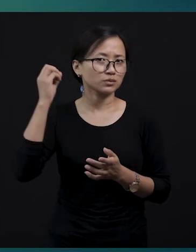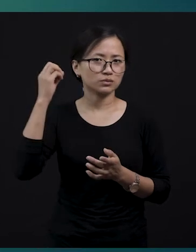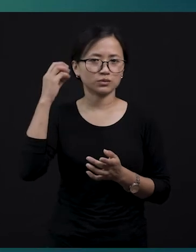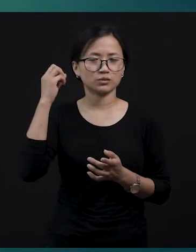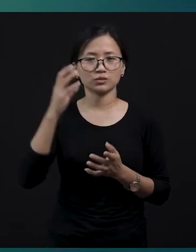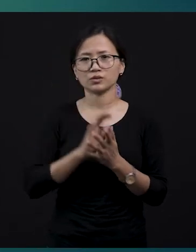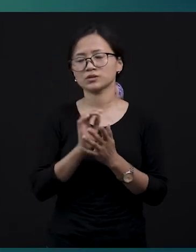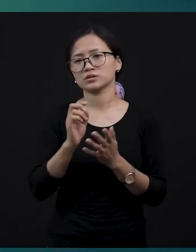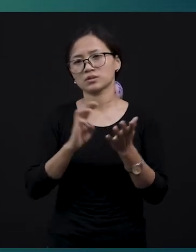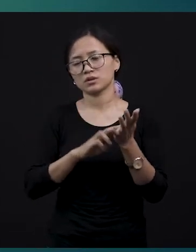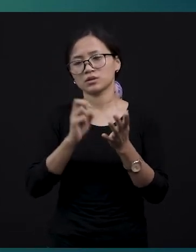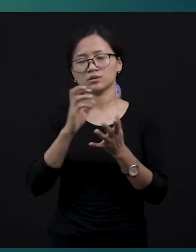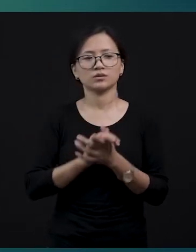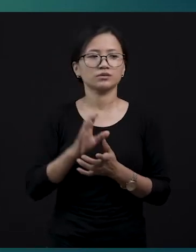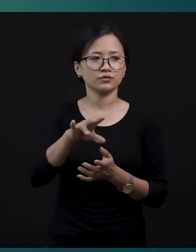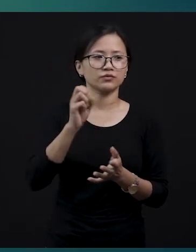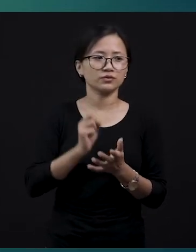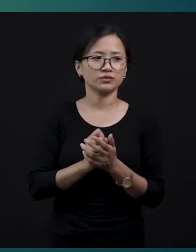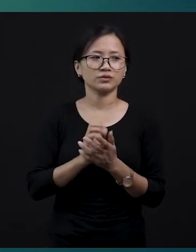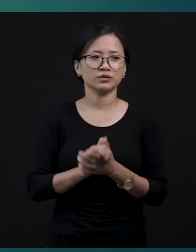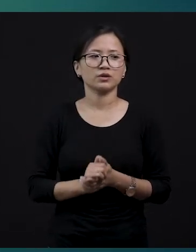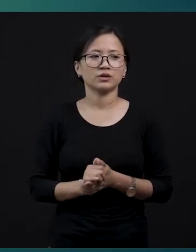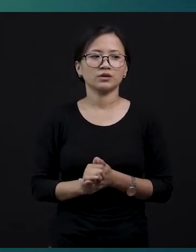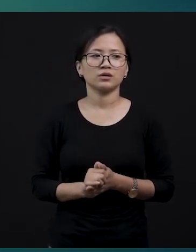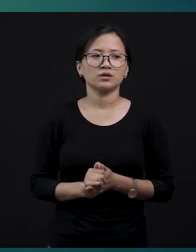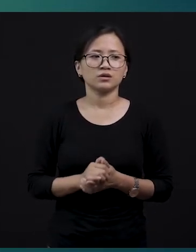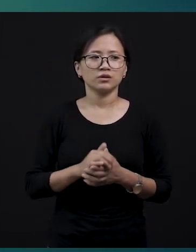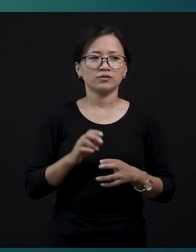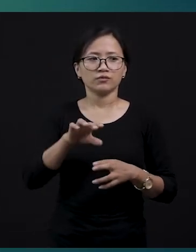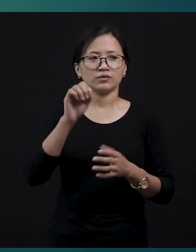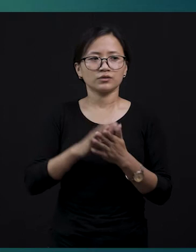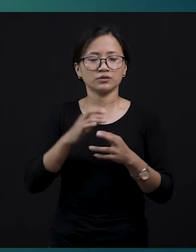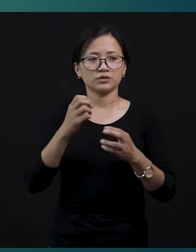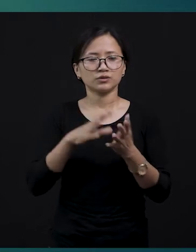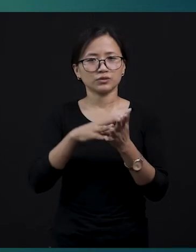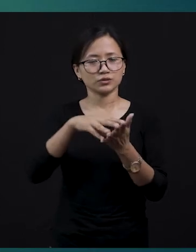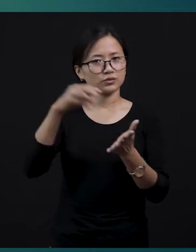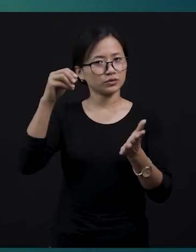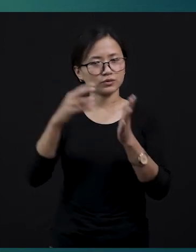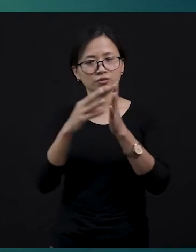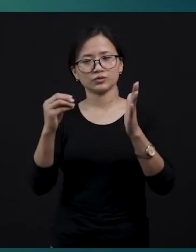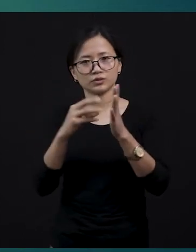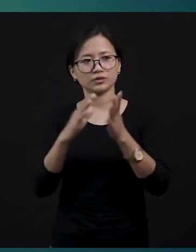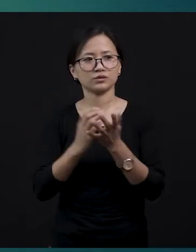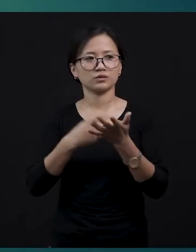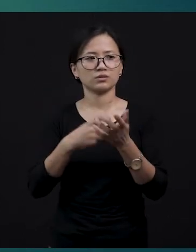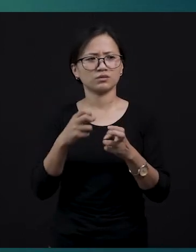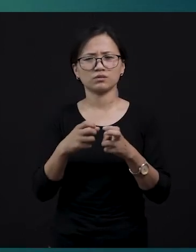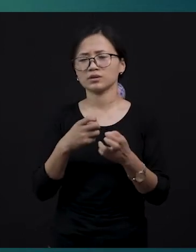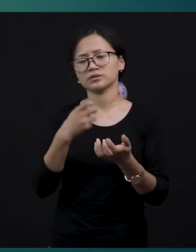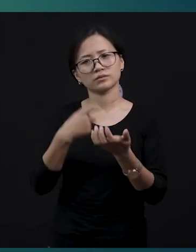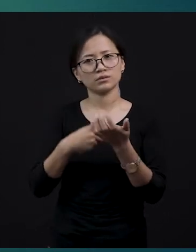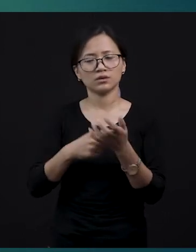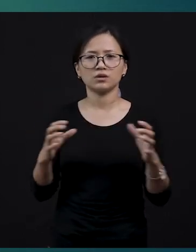make noise, and it is found in the dry rocky desert of America. when I say that it's found in the dry rocky desert